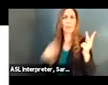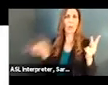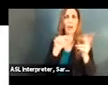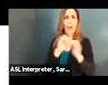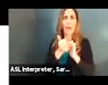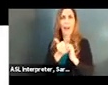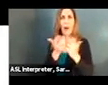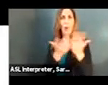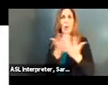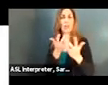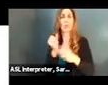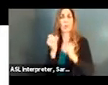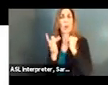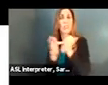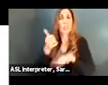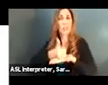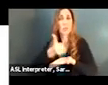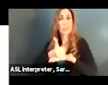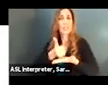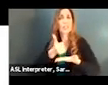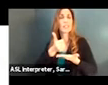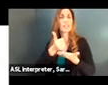And so the technical assistance